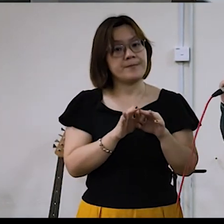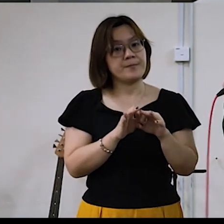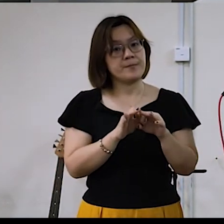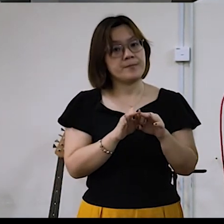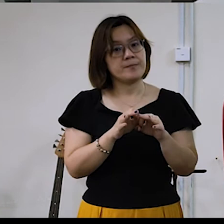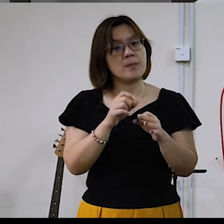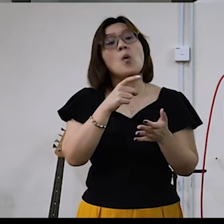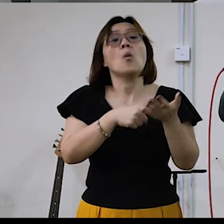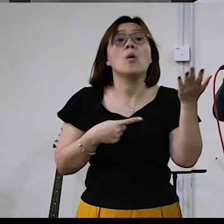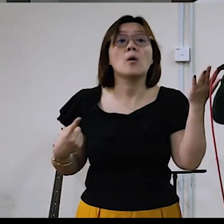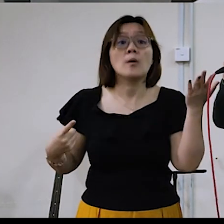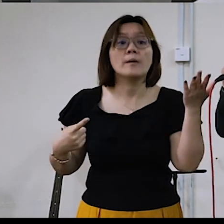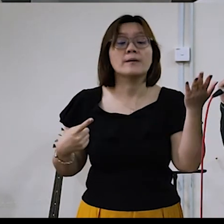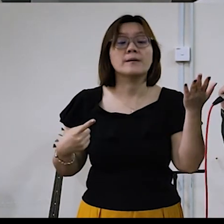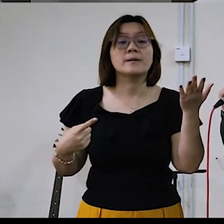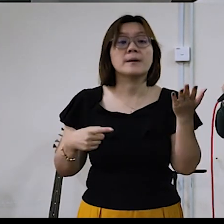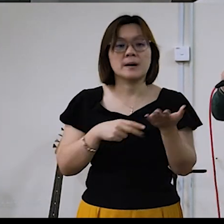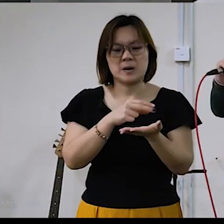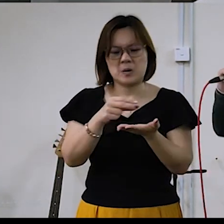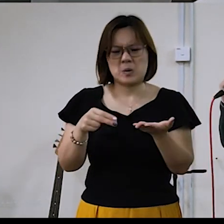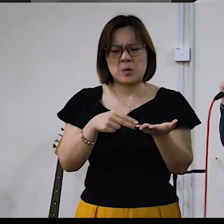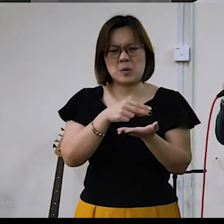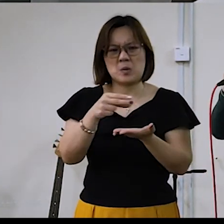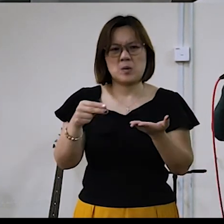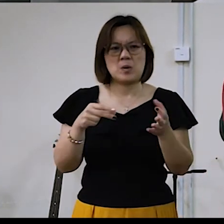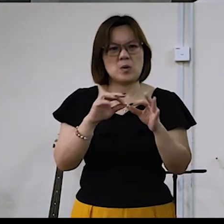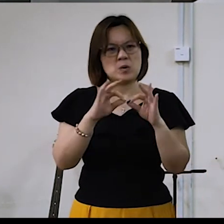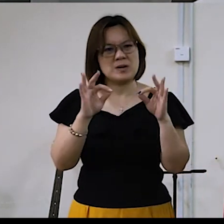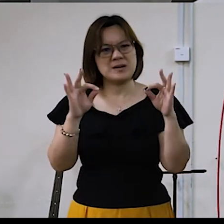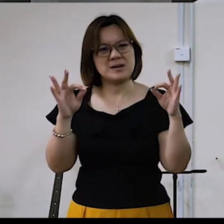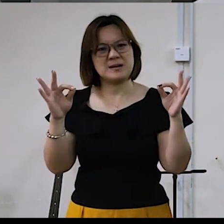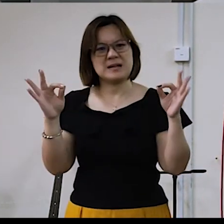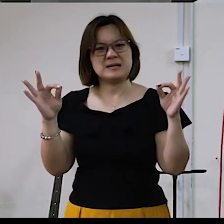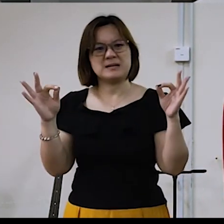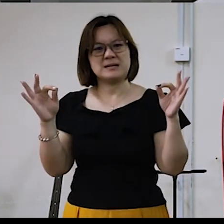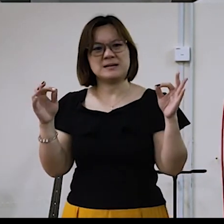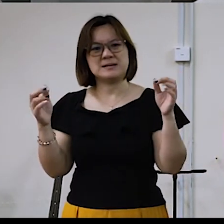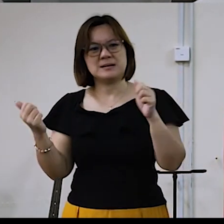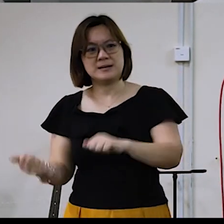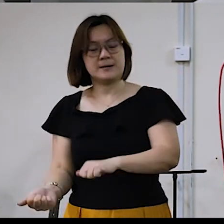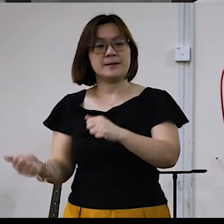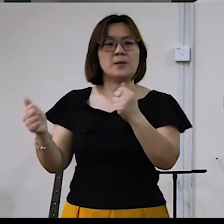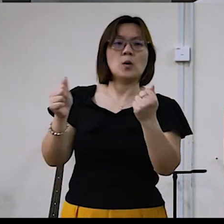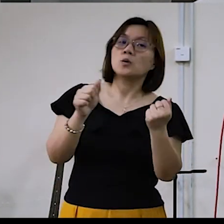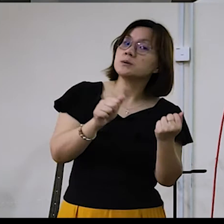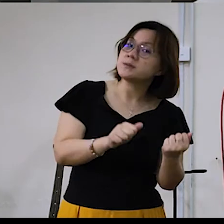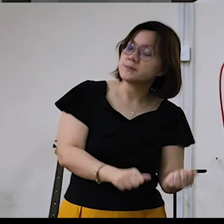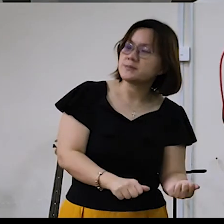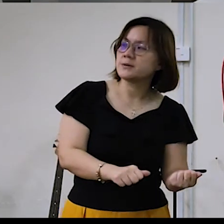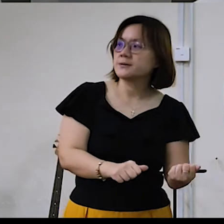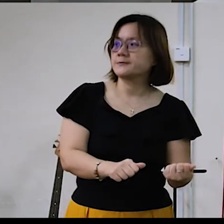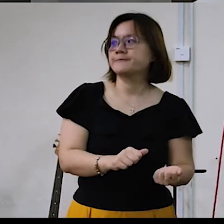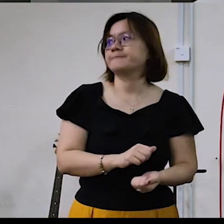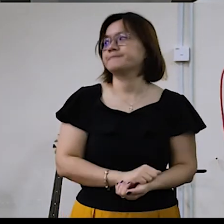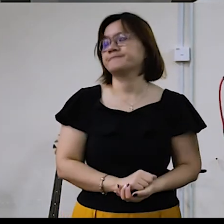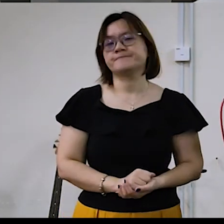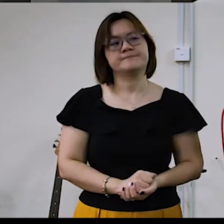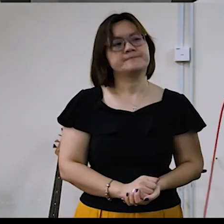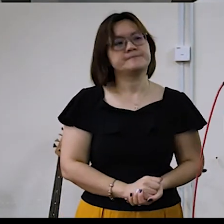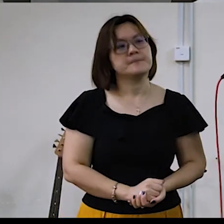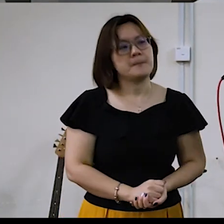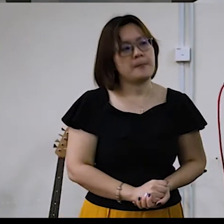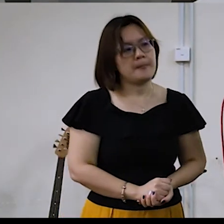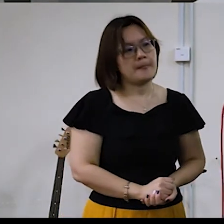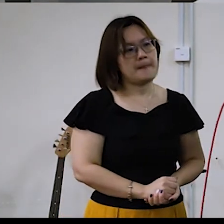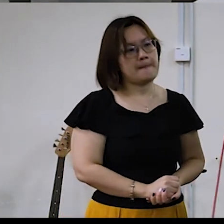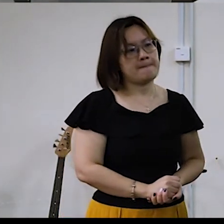more important. People so gung-ho, I want to water baptize. Please get water baptized. It is biblical to get water baptized,